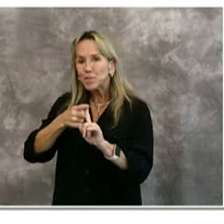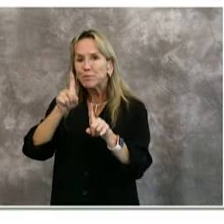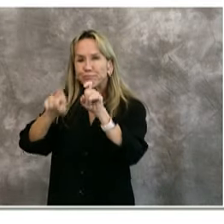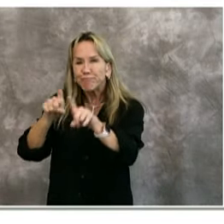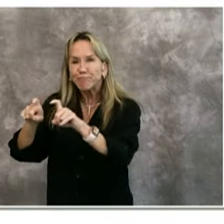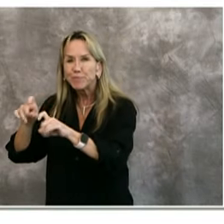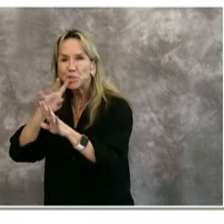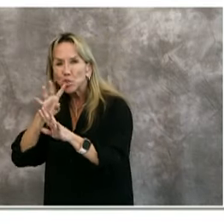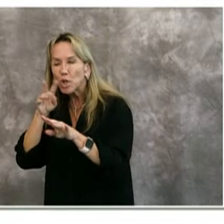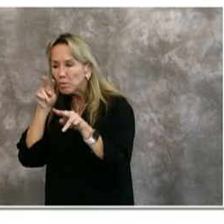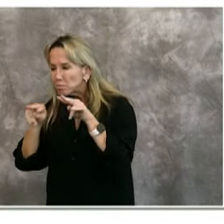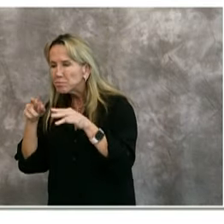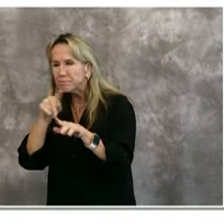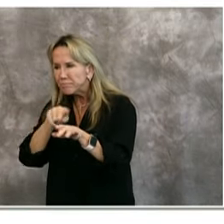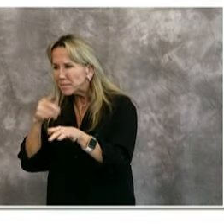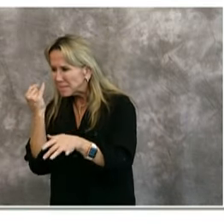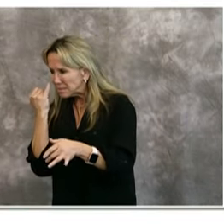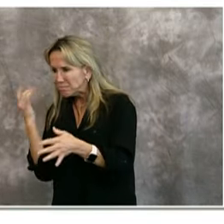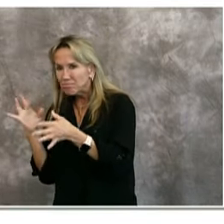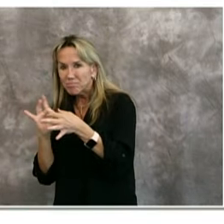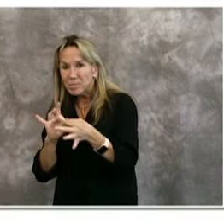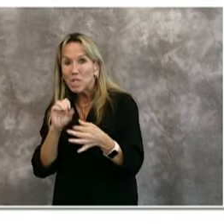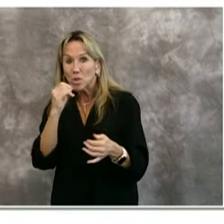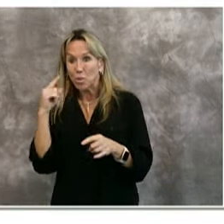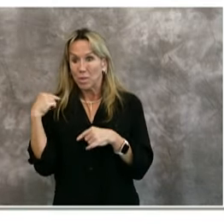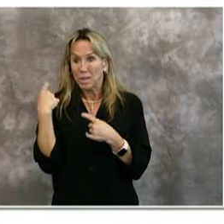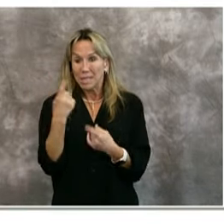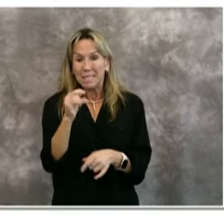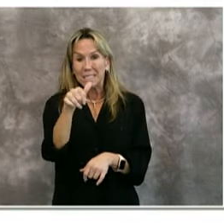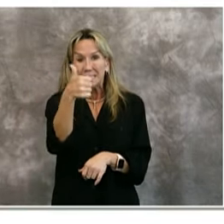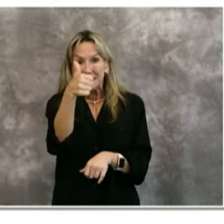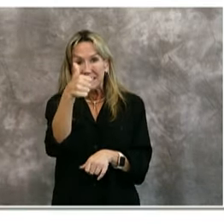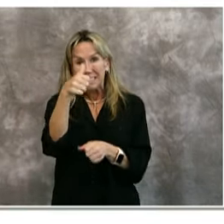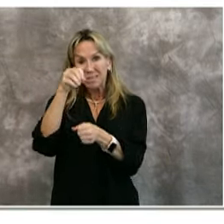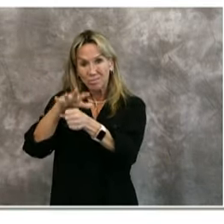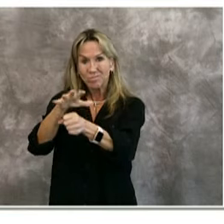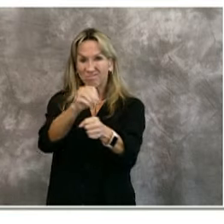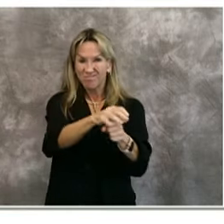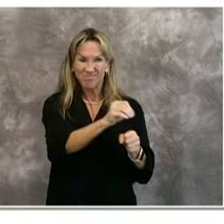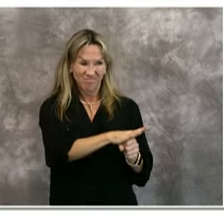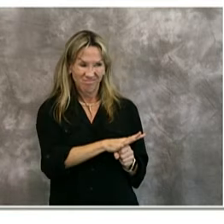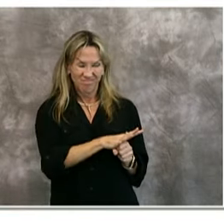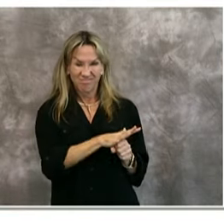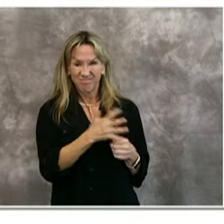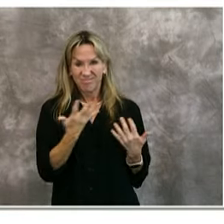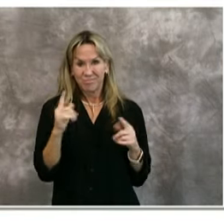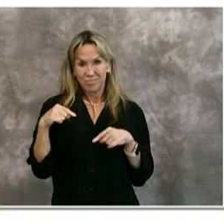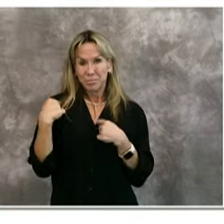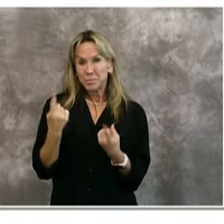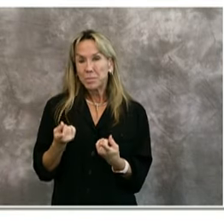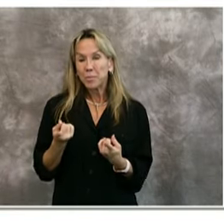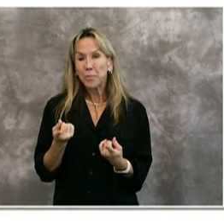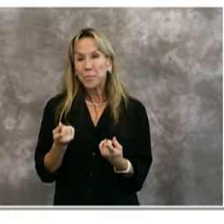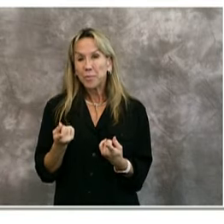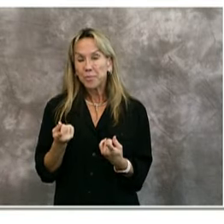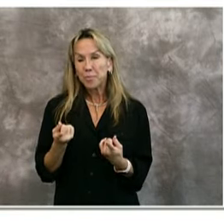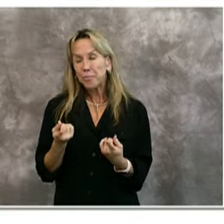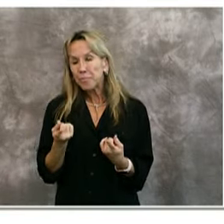the 10 community setting outbreaks that have